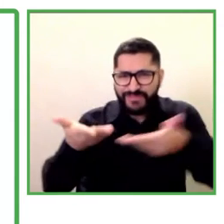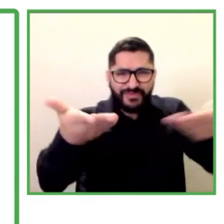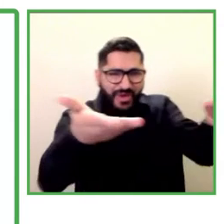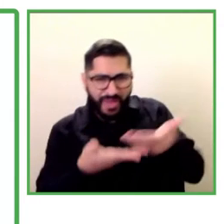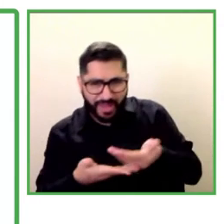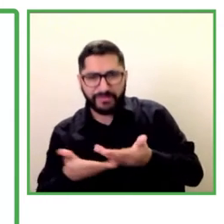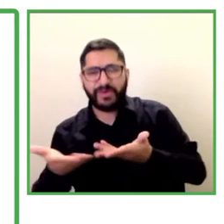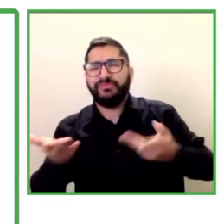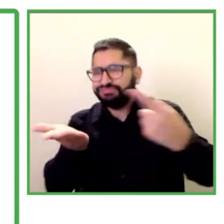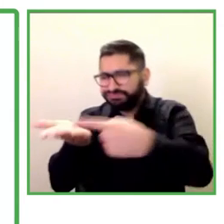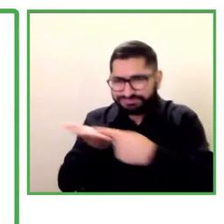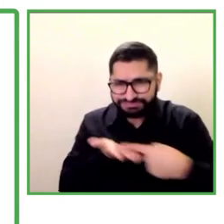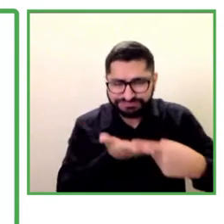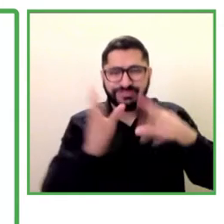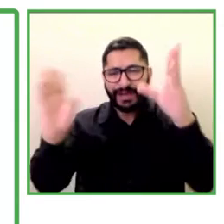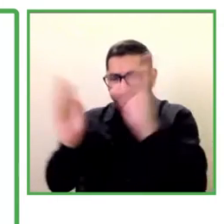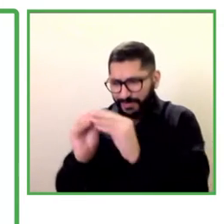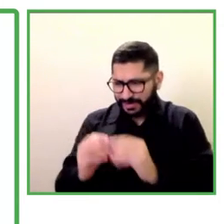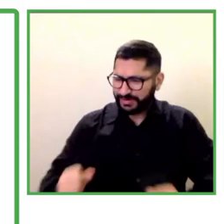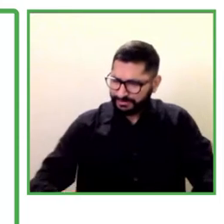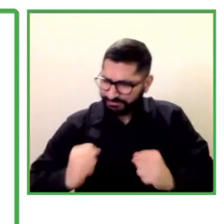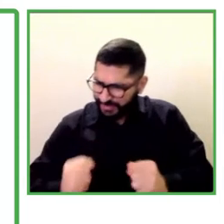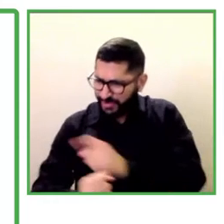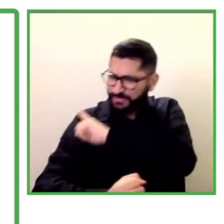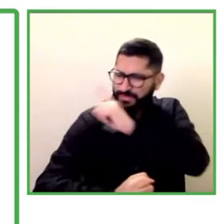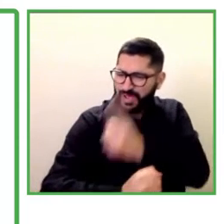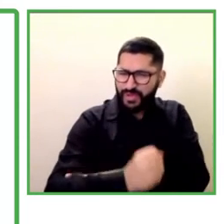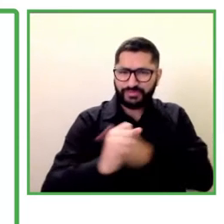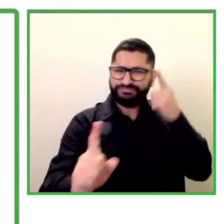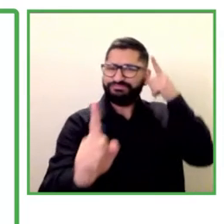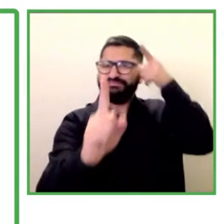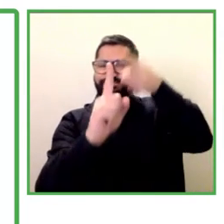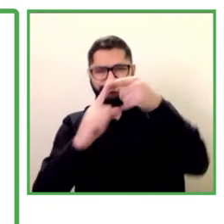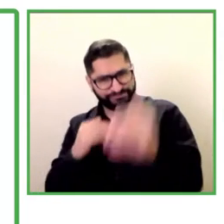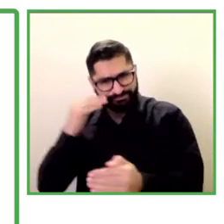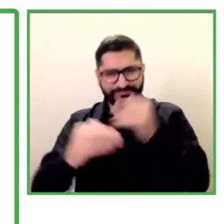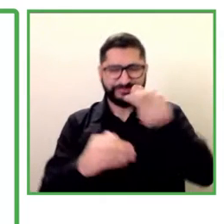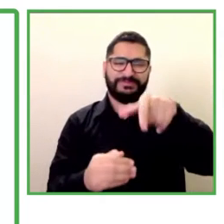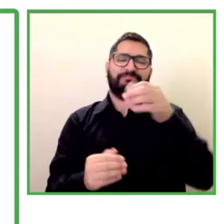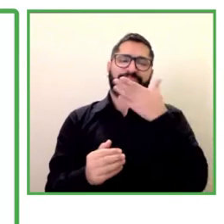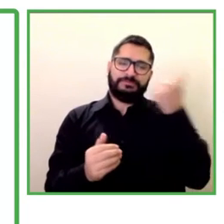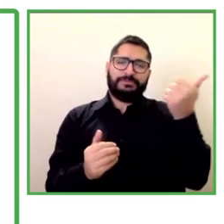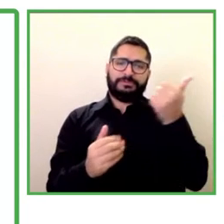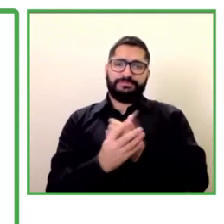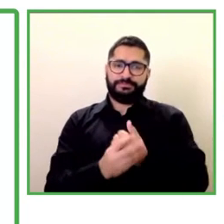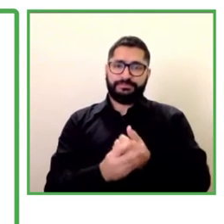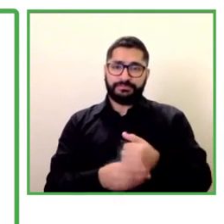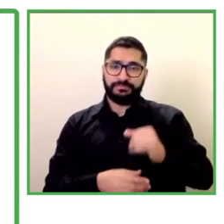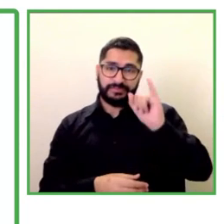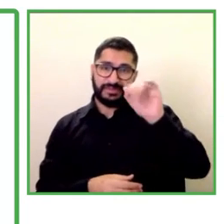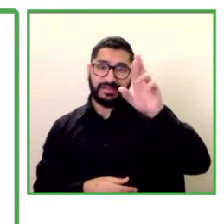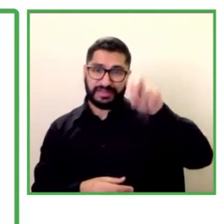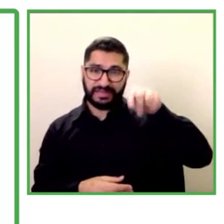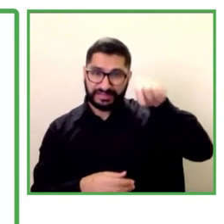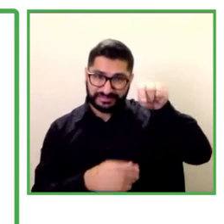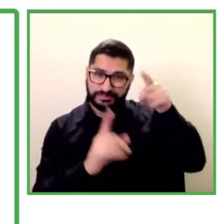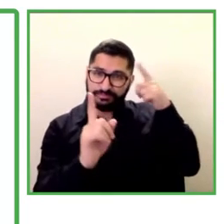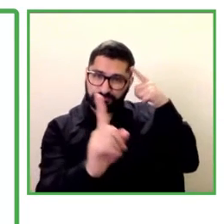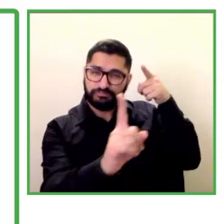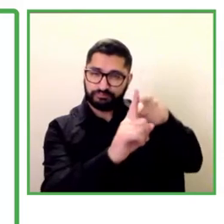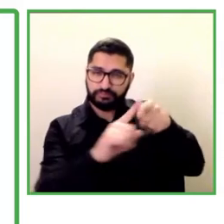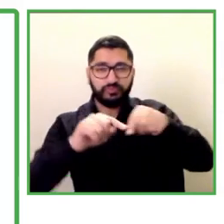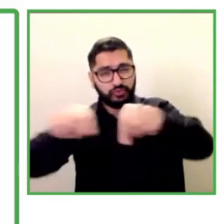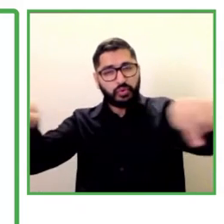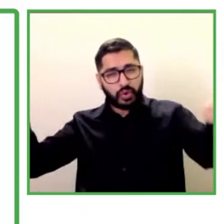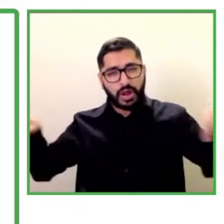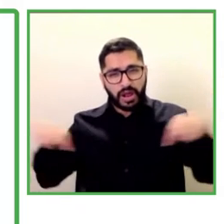behind supporting them and showing them that it's possible. At RAIN, we find a space for companies,